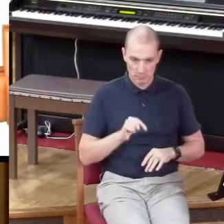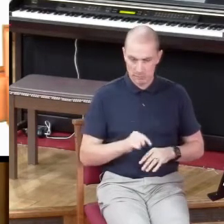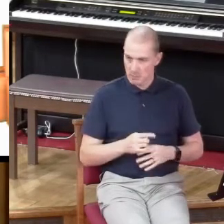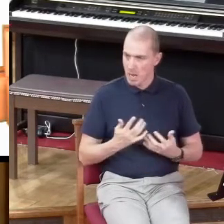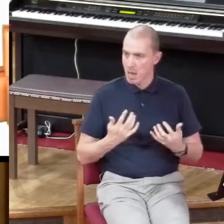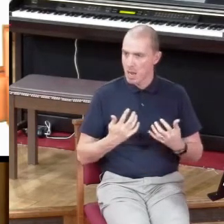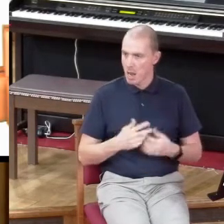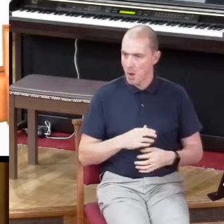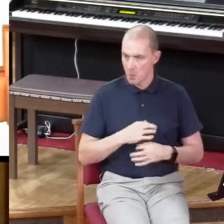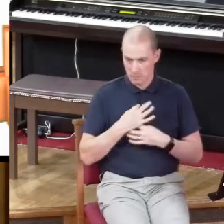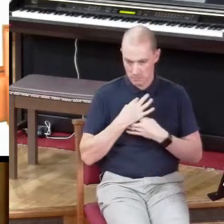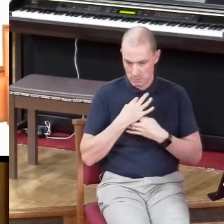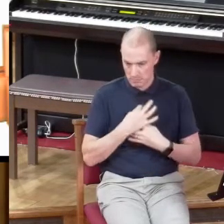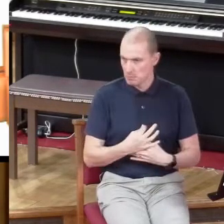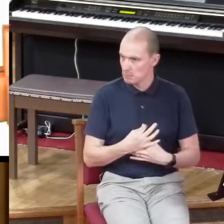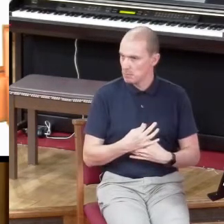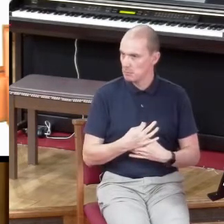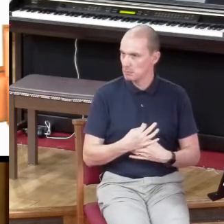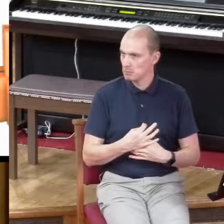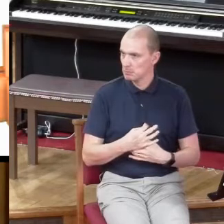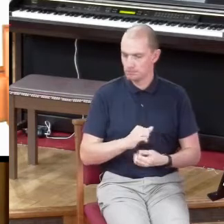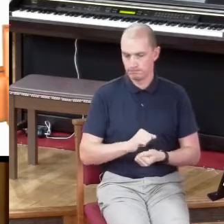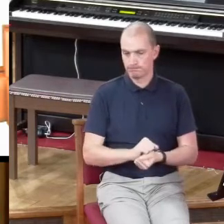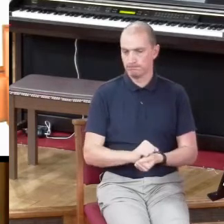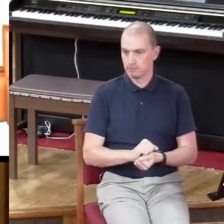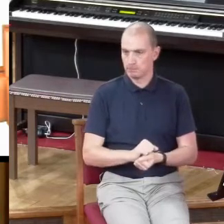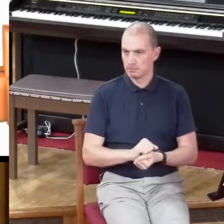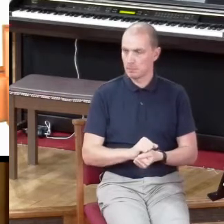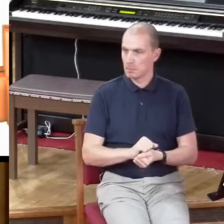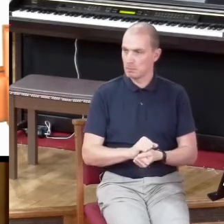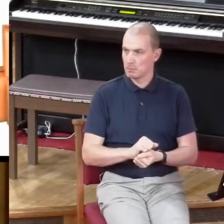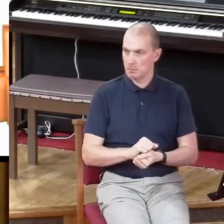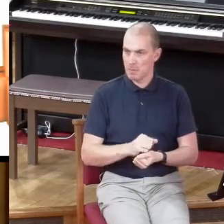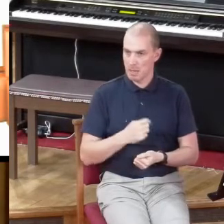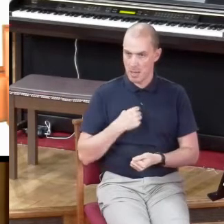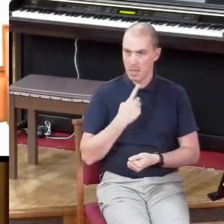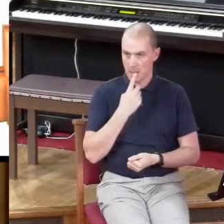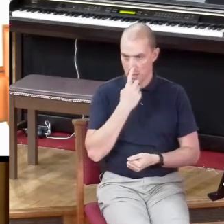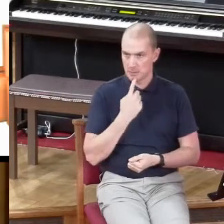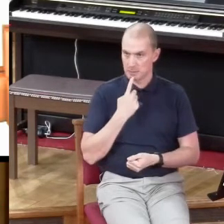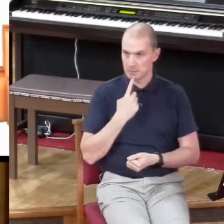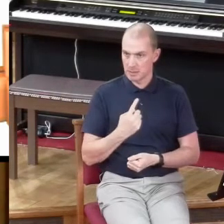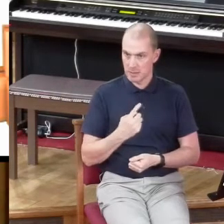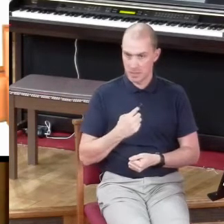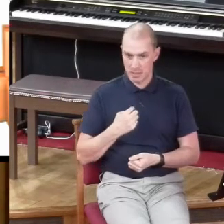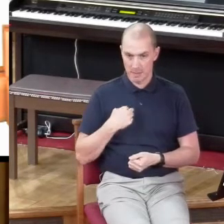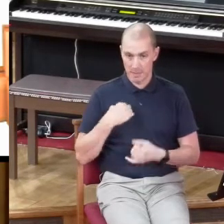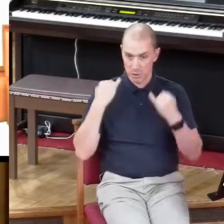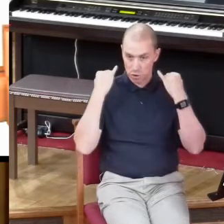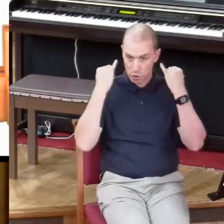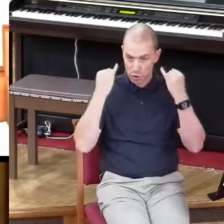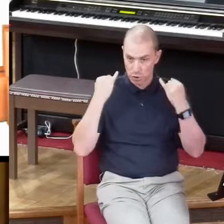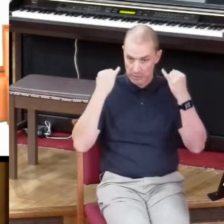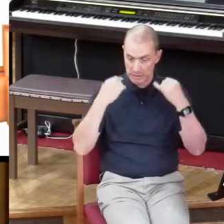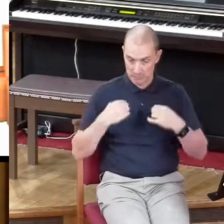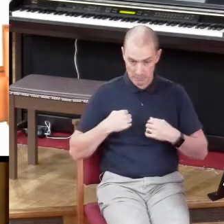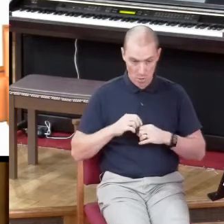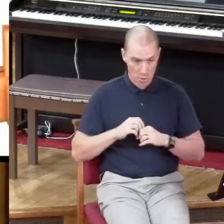the good shepherd of the lost sheep, and I don't mind telling you, I am a lost sheep, and I need a shepherd. I need guidance. I need to